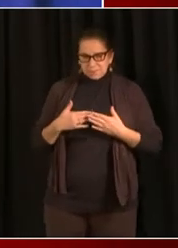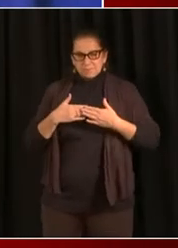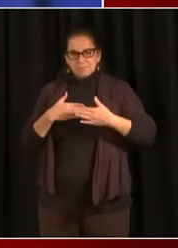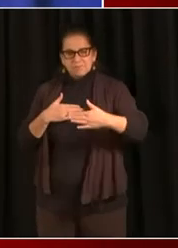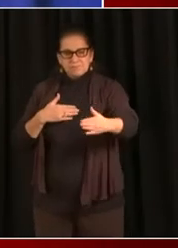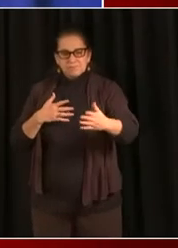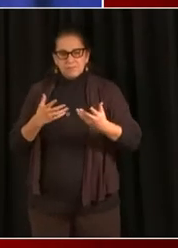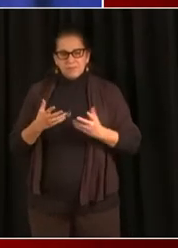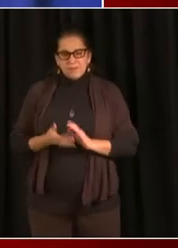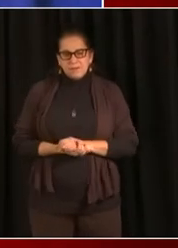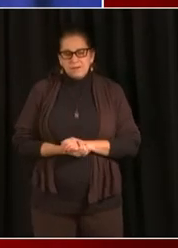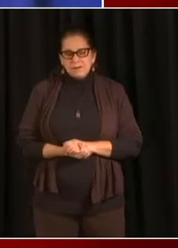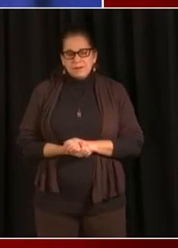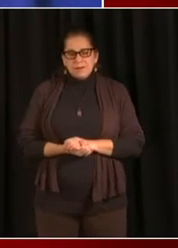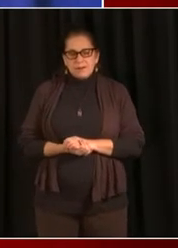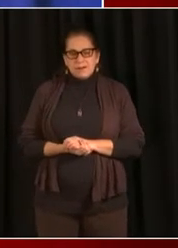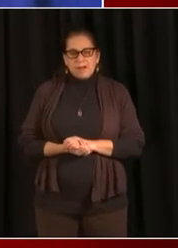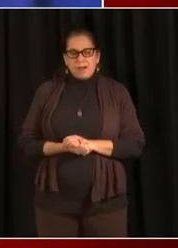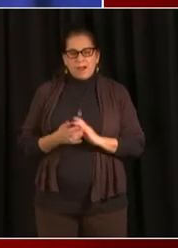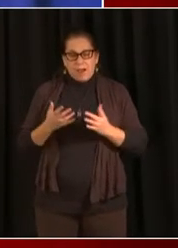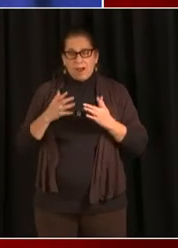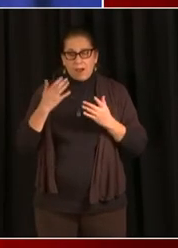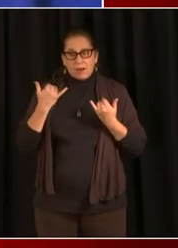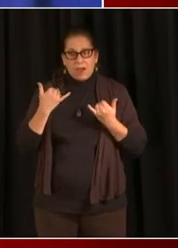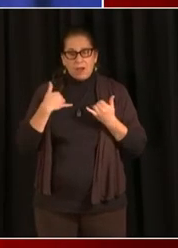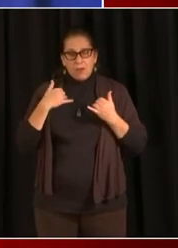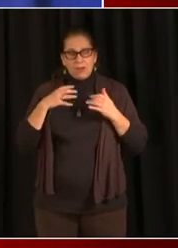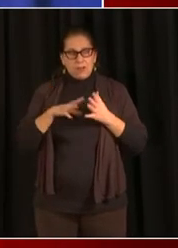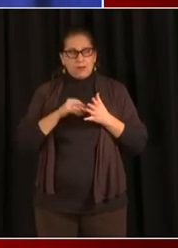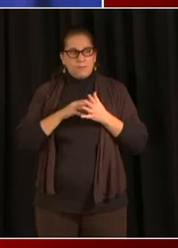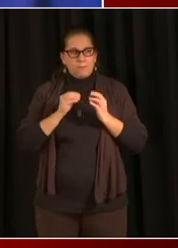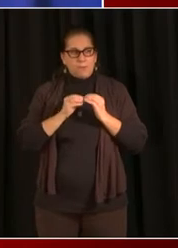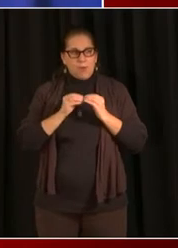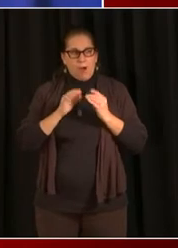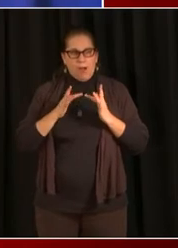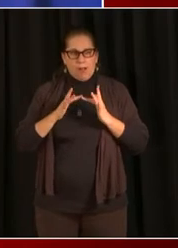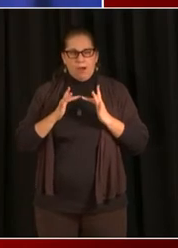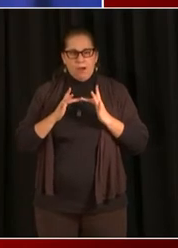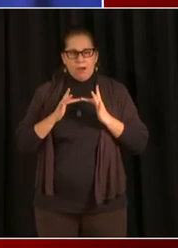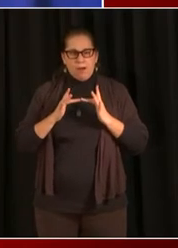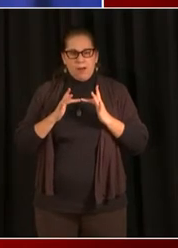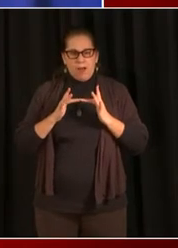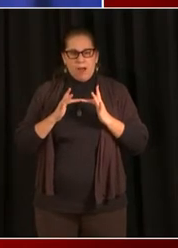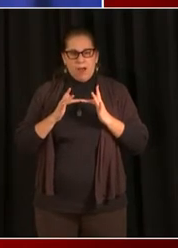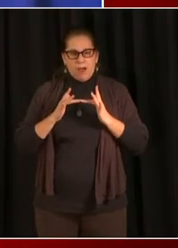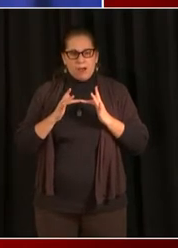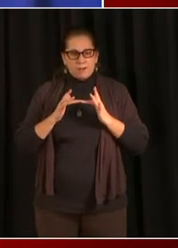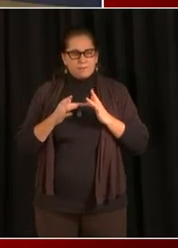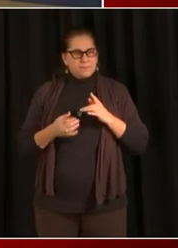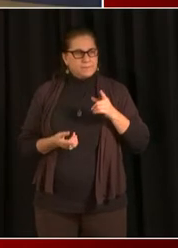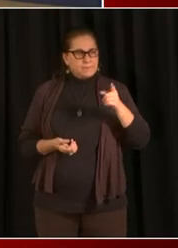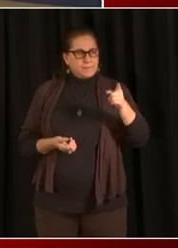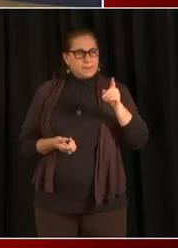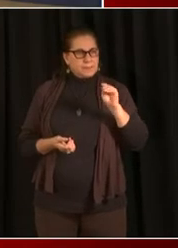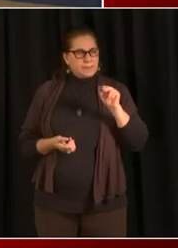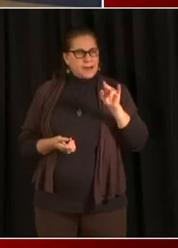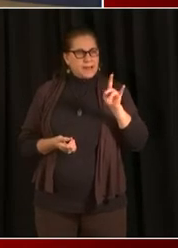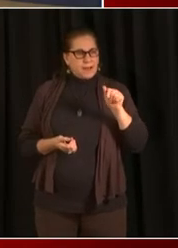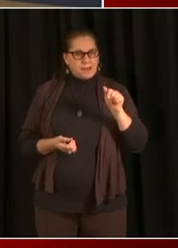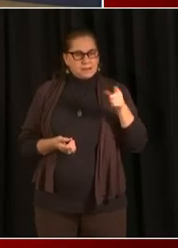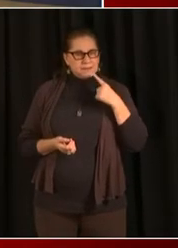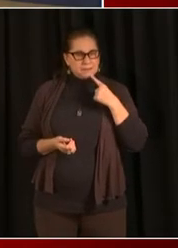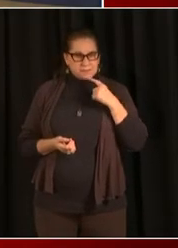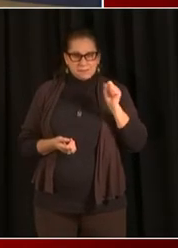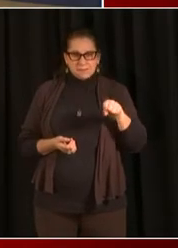being more present online and how you approach that this year. Yeah, I mean, that was one of the tools to allow us to still be here,